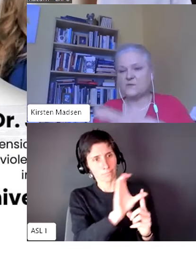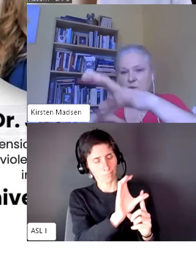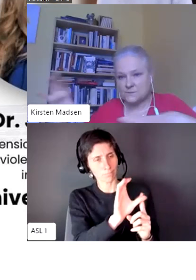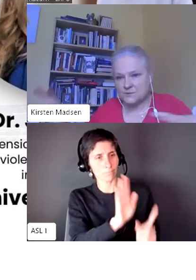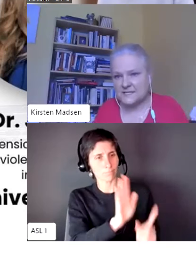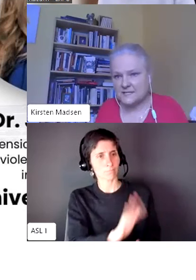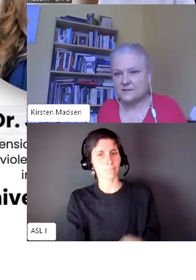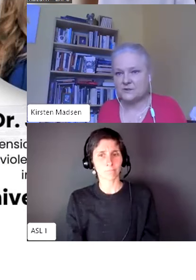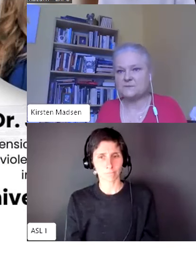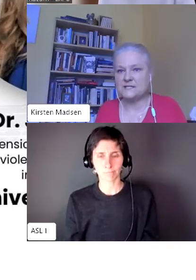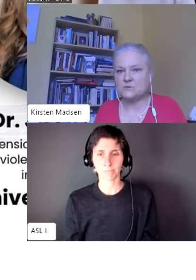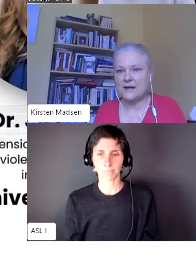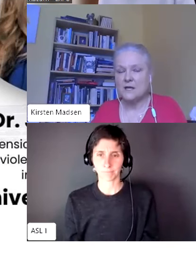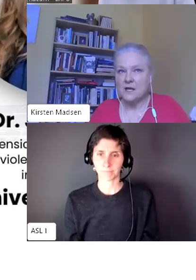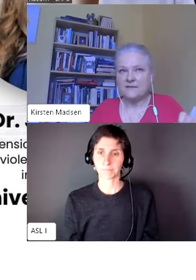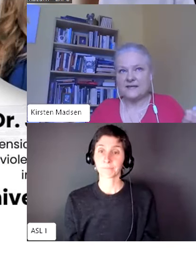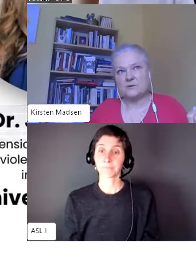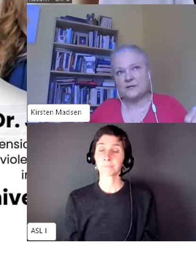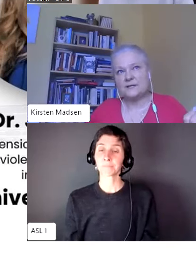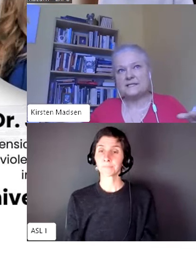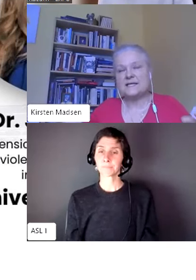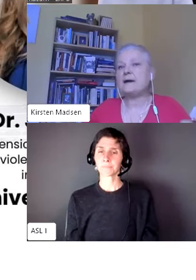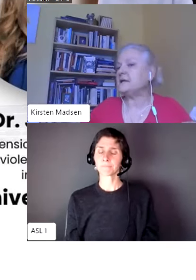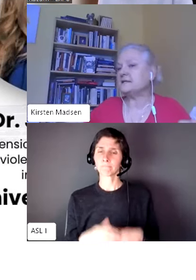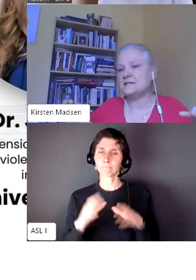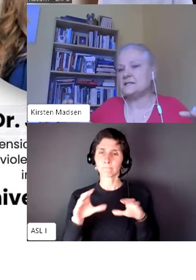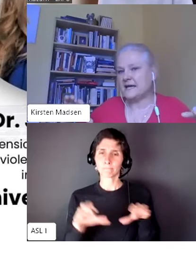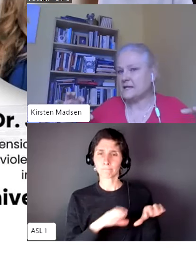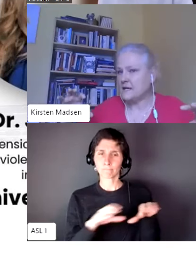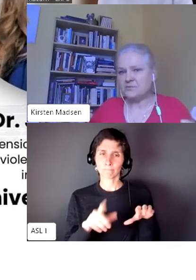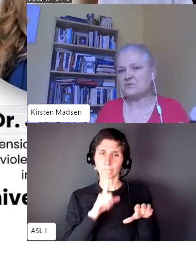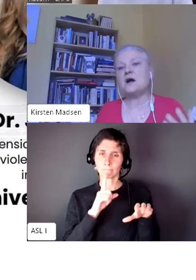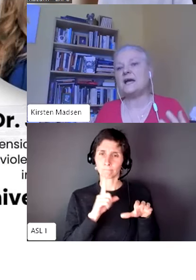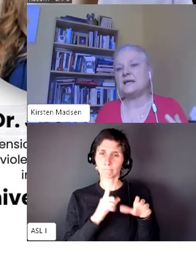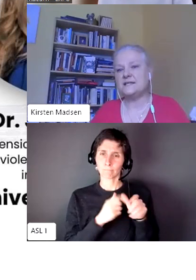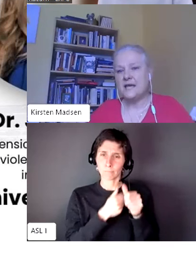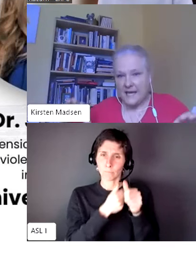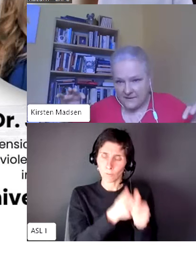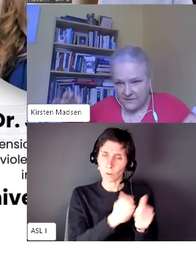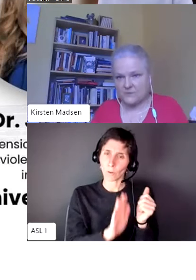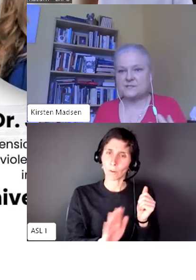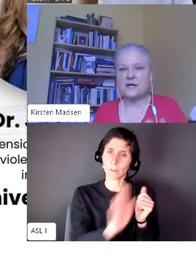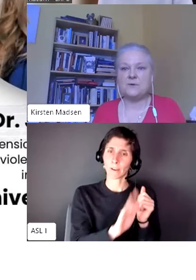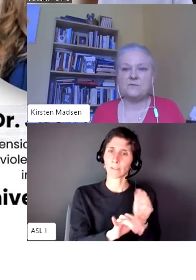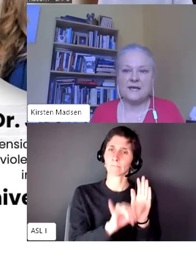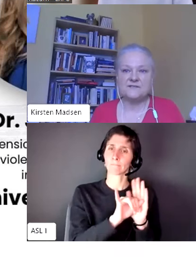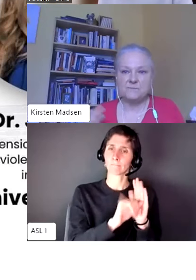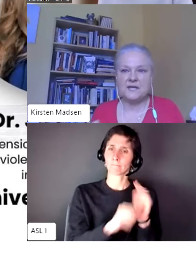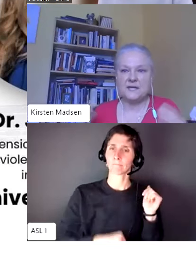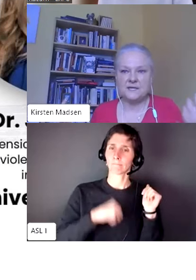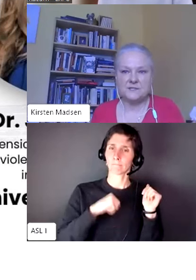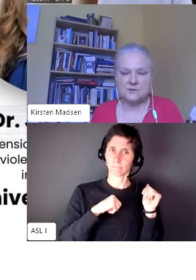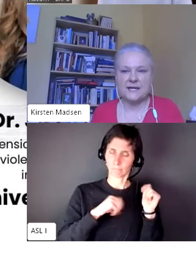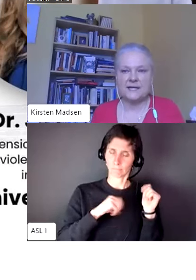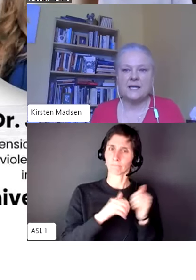for those particular groups as well, that can really tap into that pride and those type of ways of